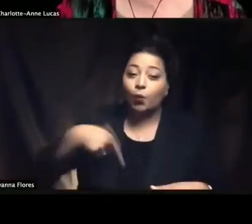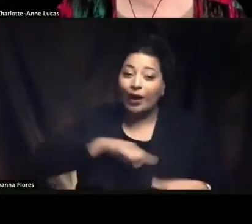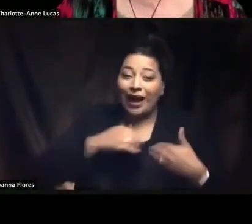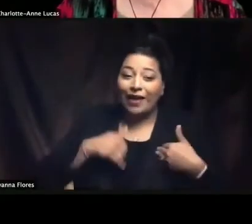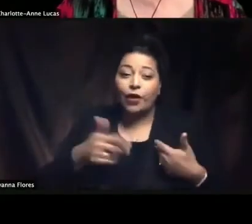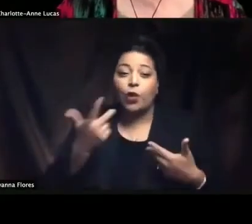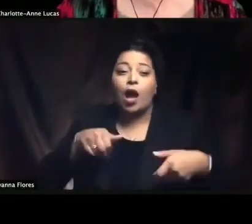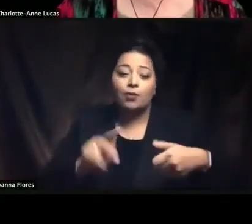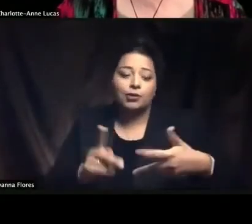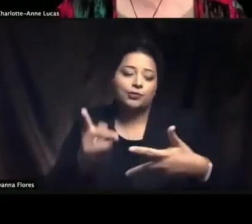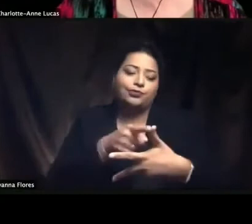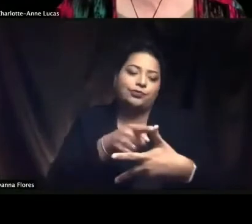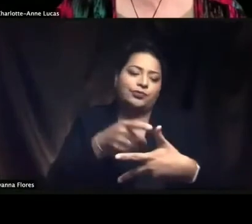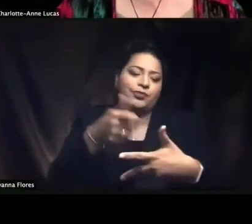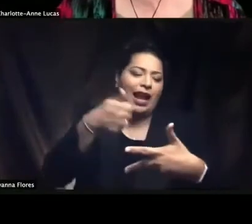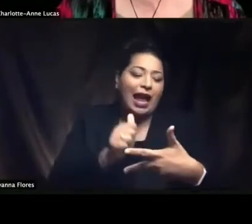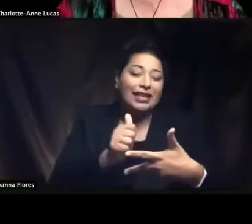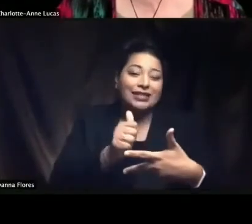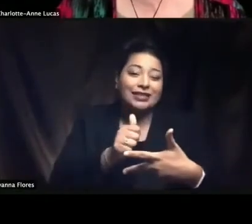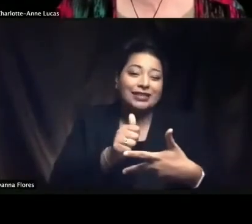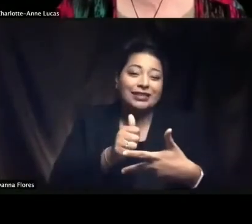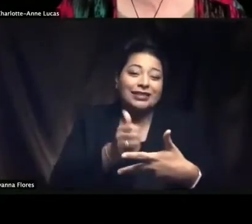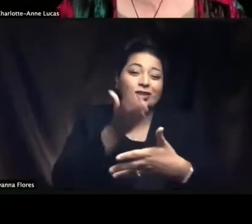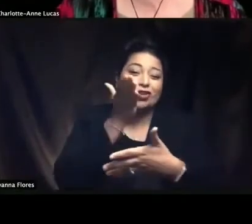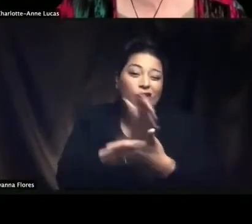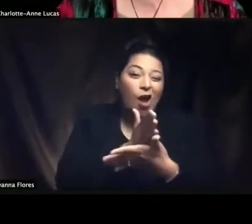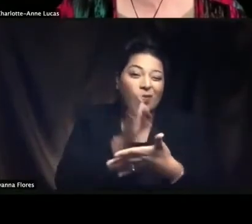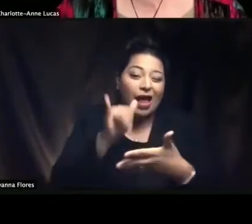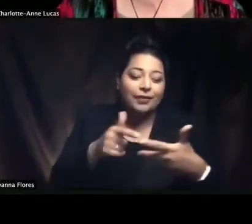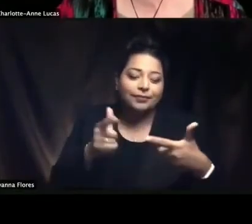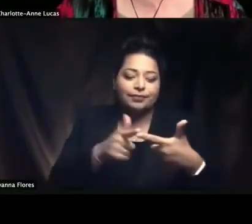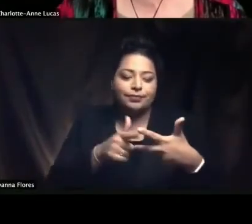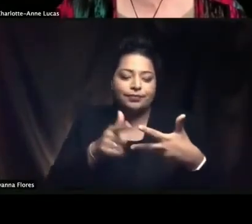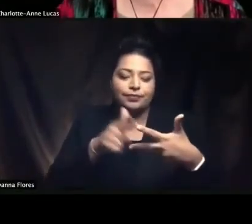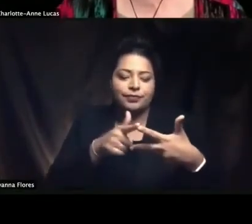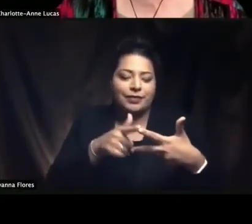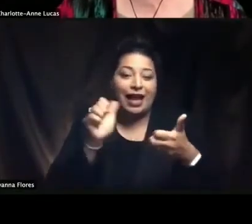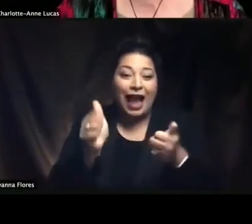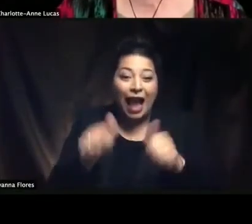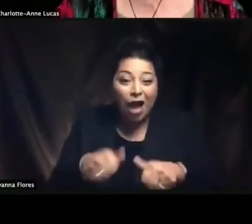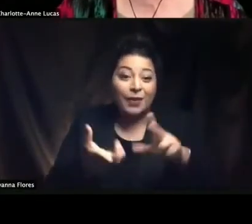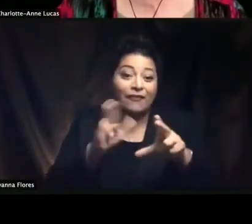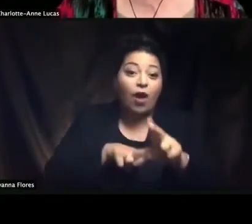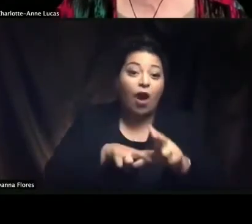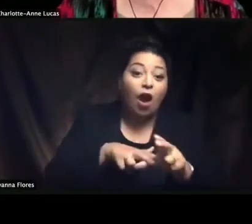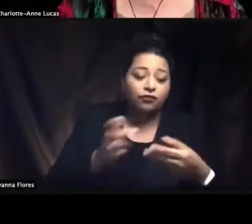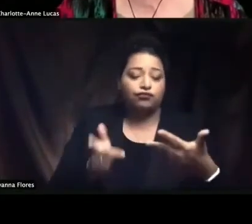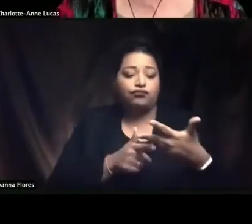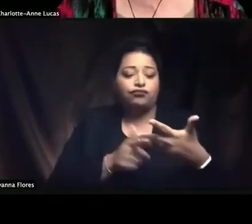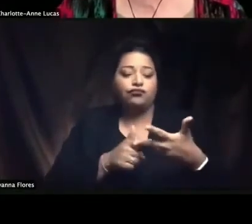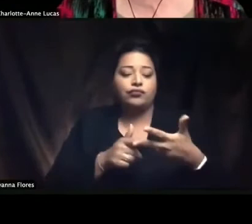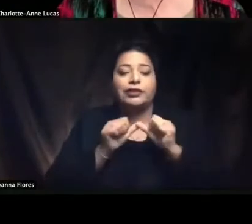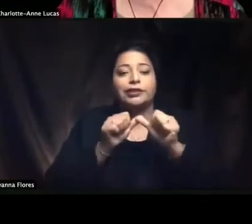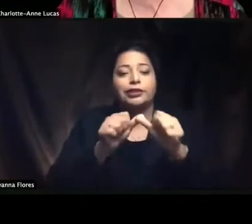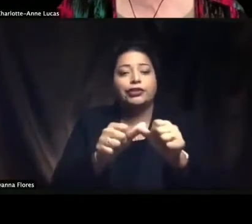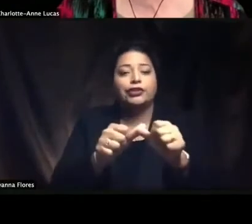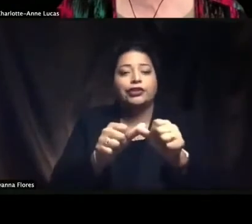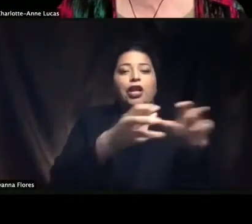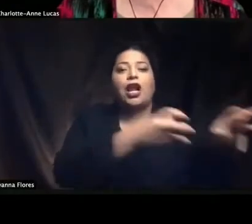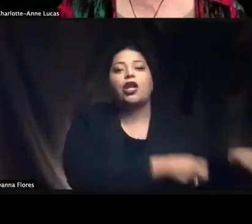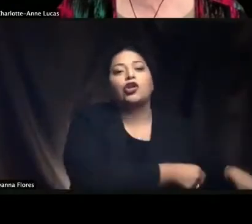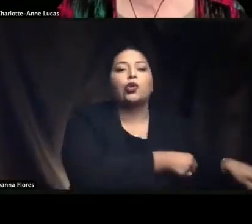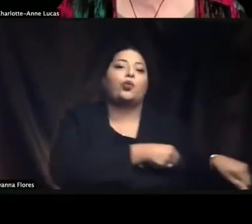We can try to figure out how to drive that train. We can figure out a seat on that train, or we continue to let the train drag